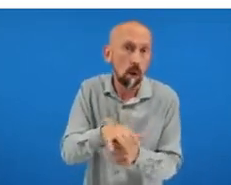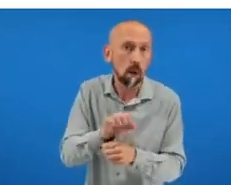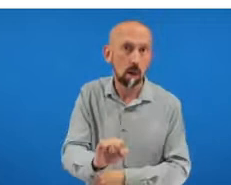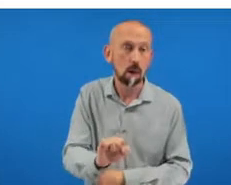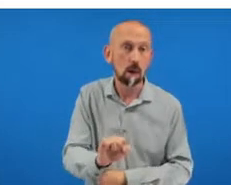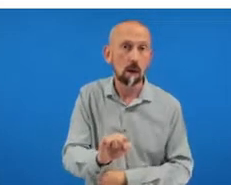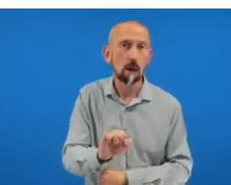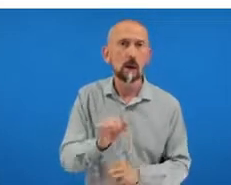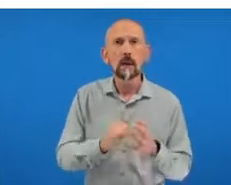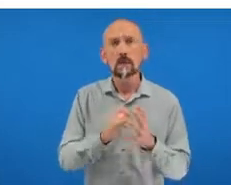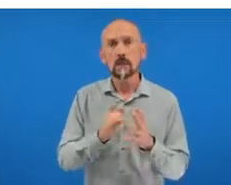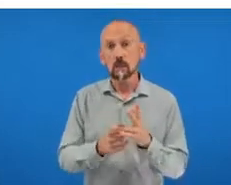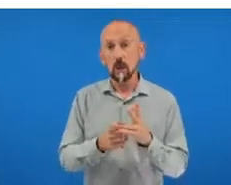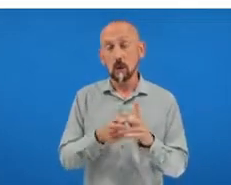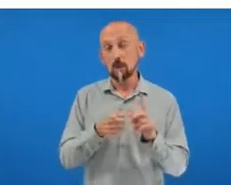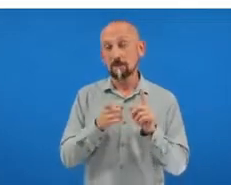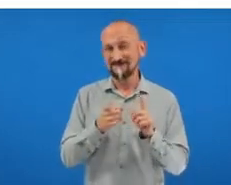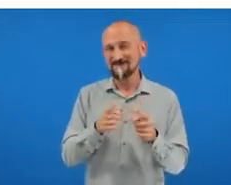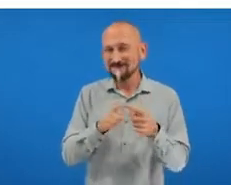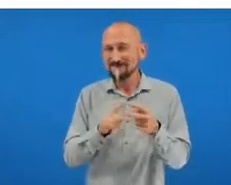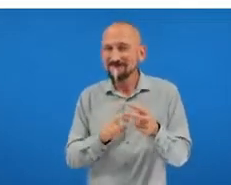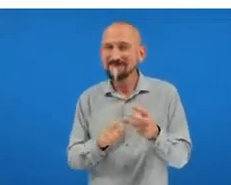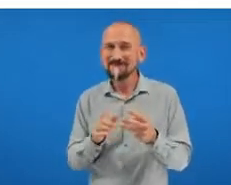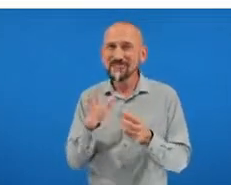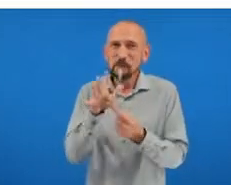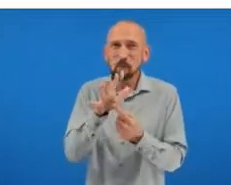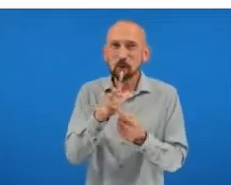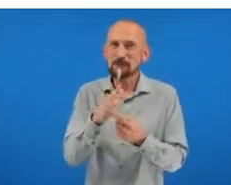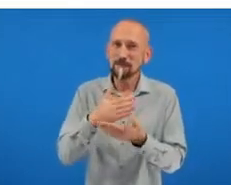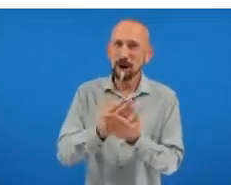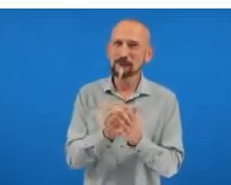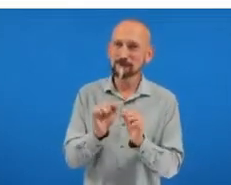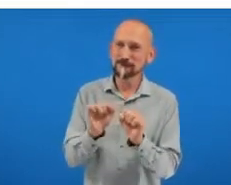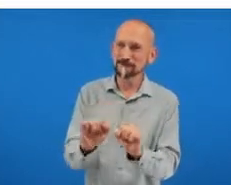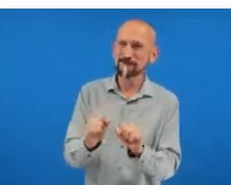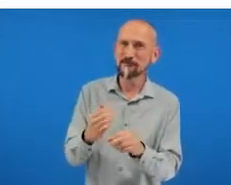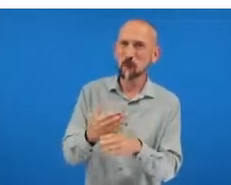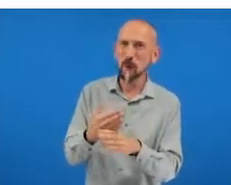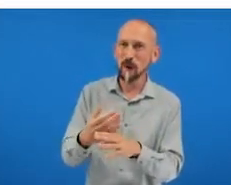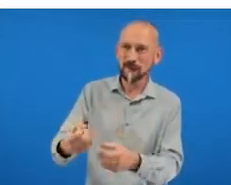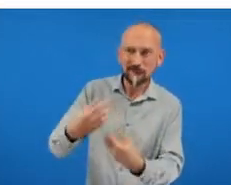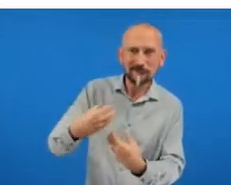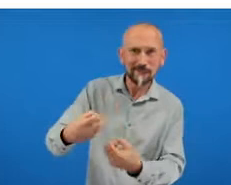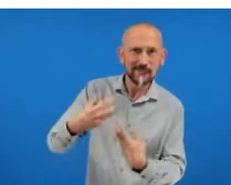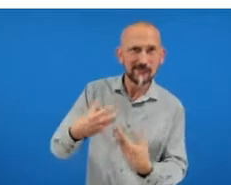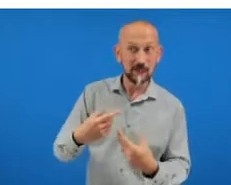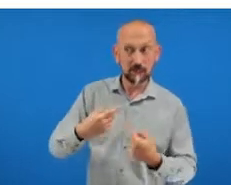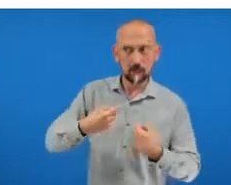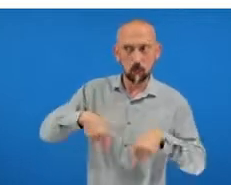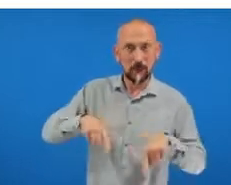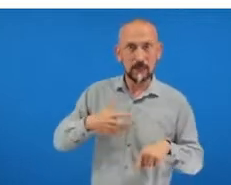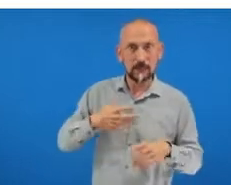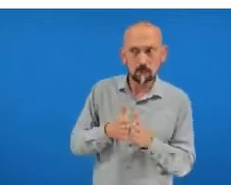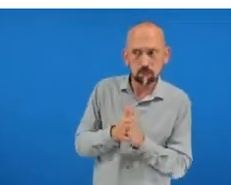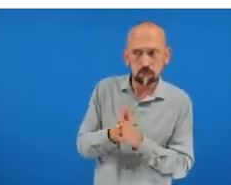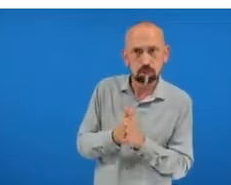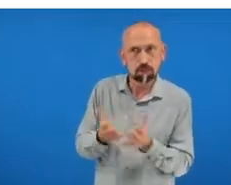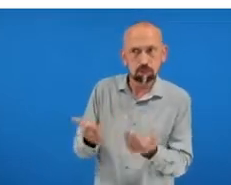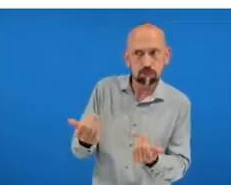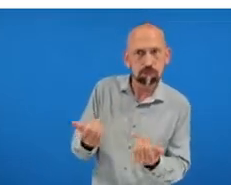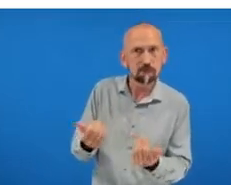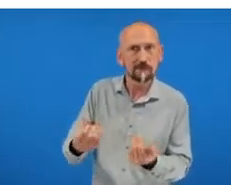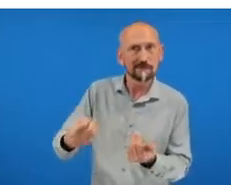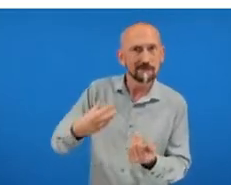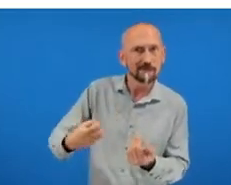very important aspects of work that we would always like to have access to as MPs,